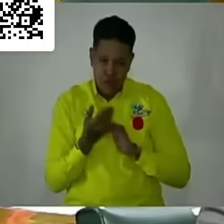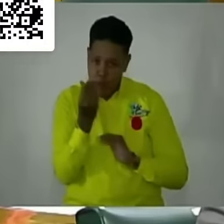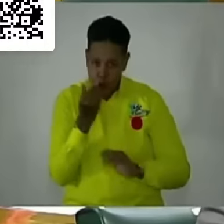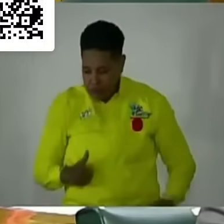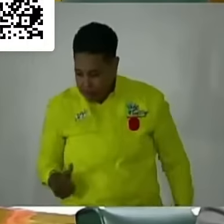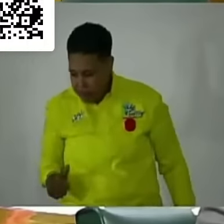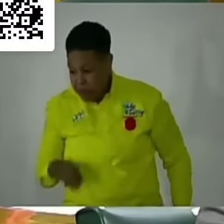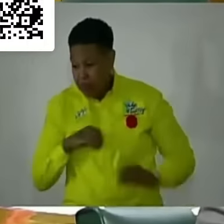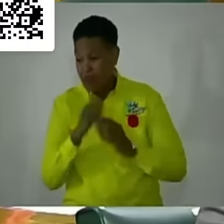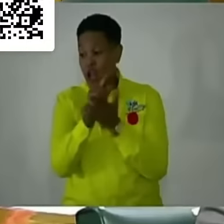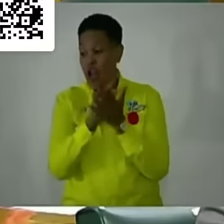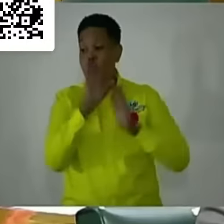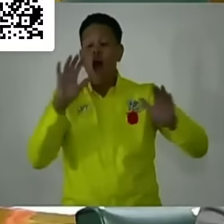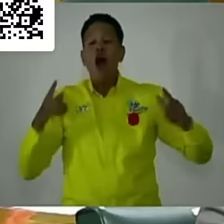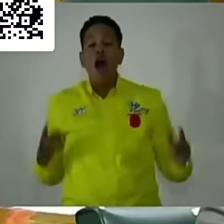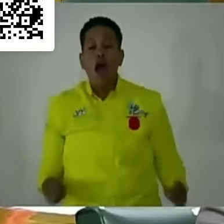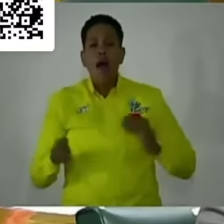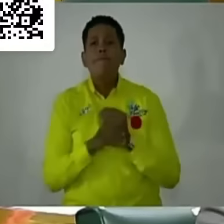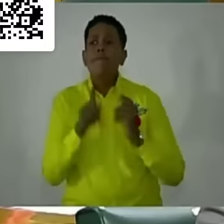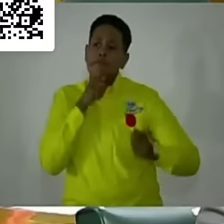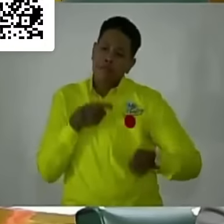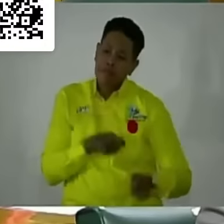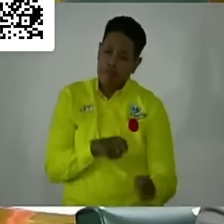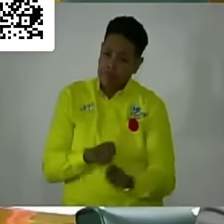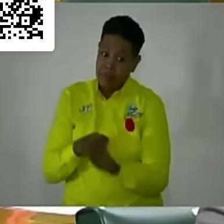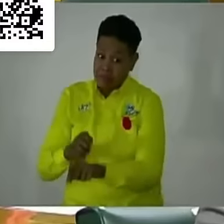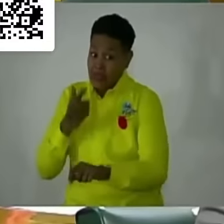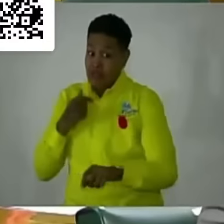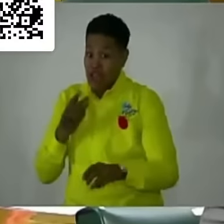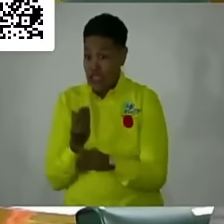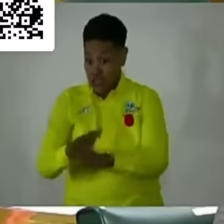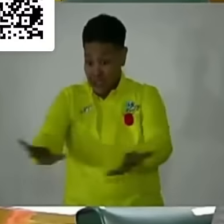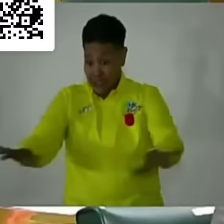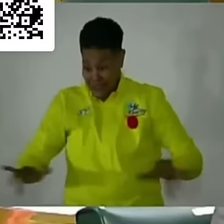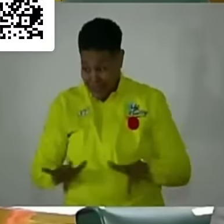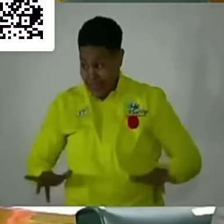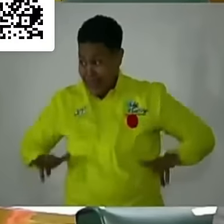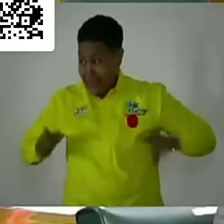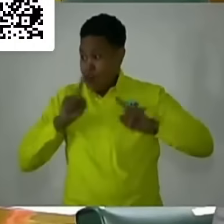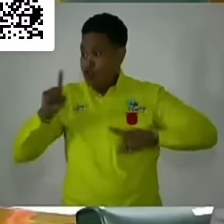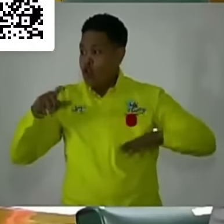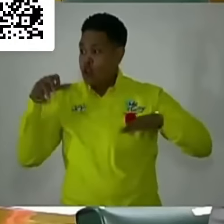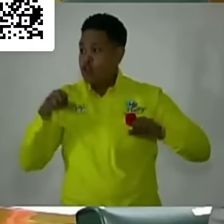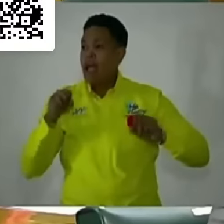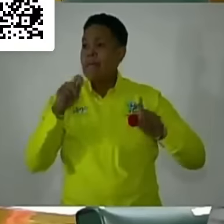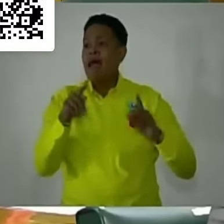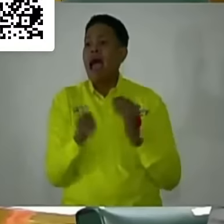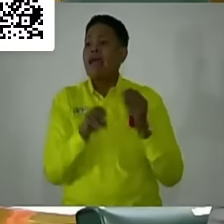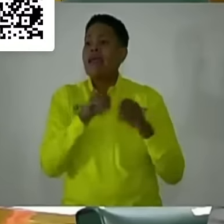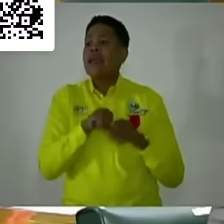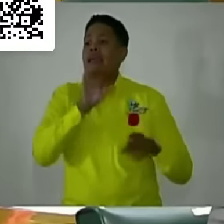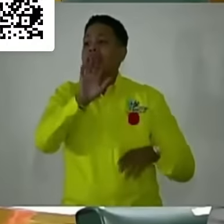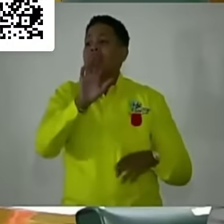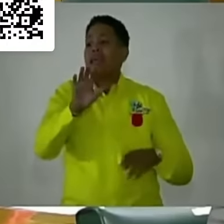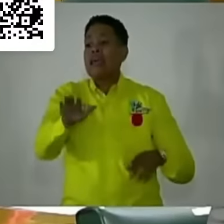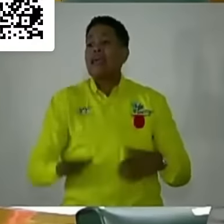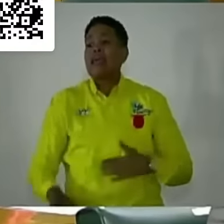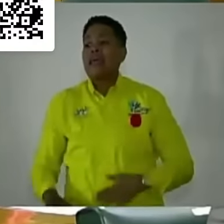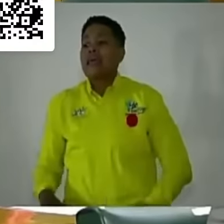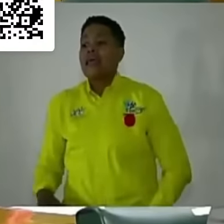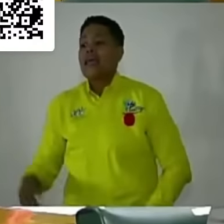In law, the mined out pits are supposed to be reclaimed within